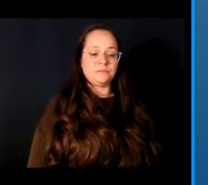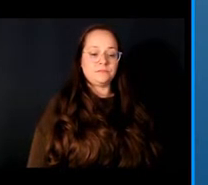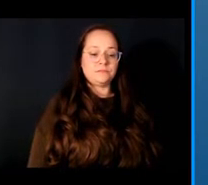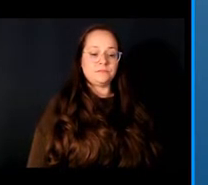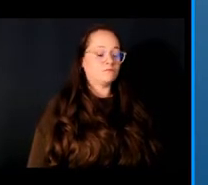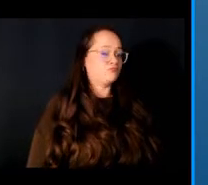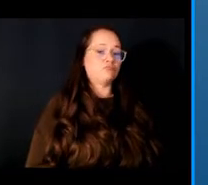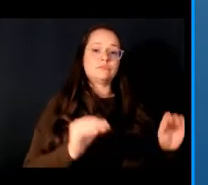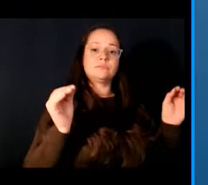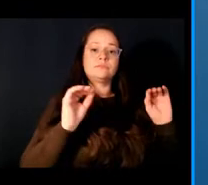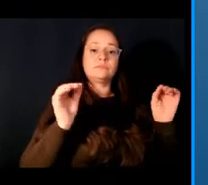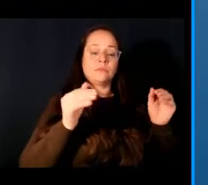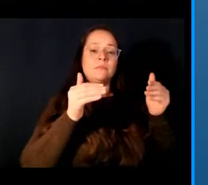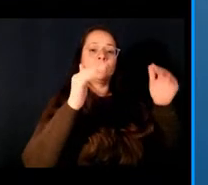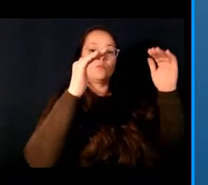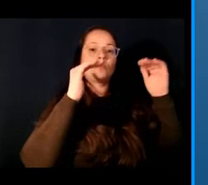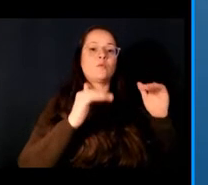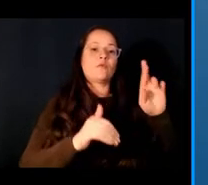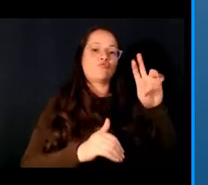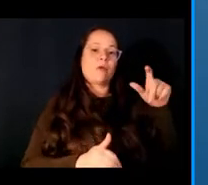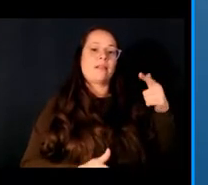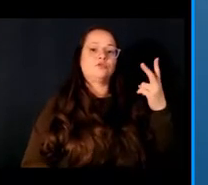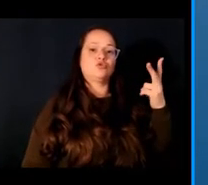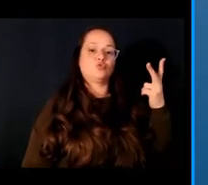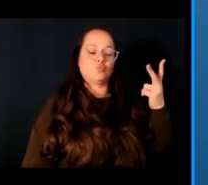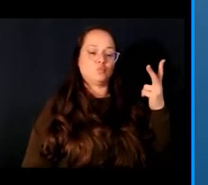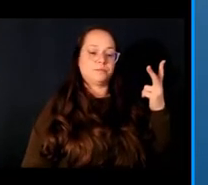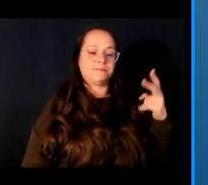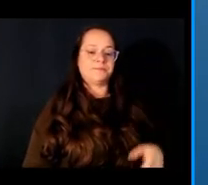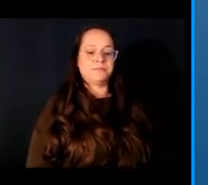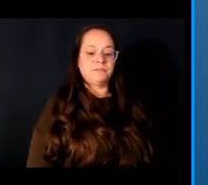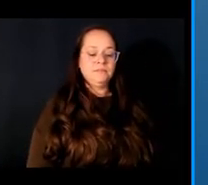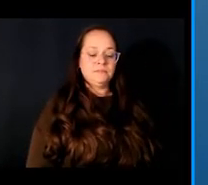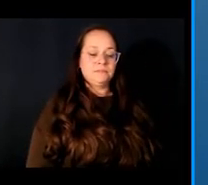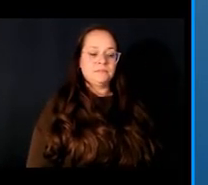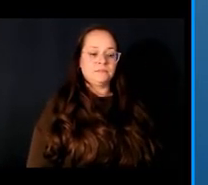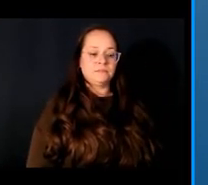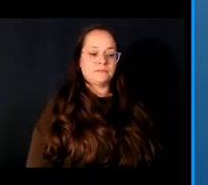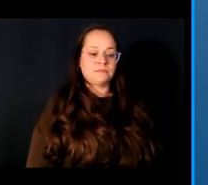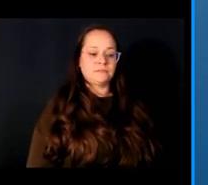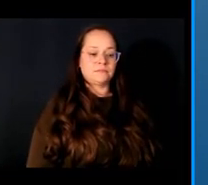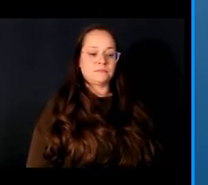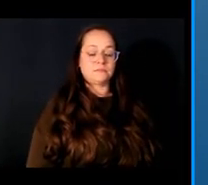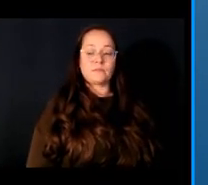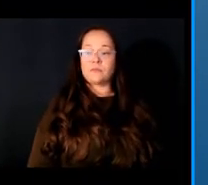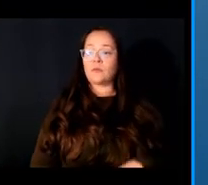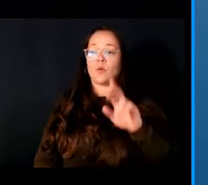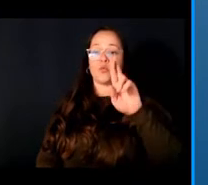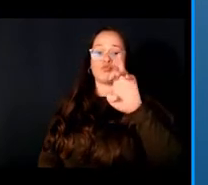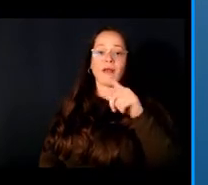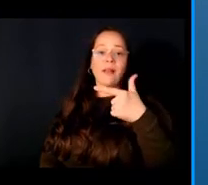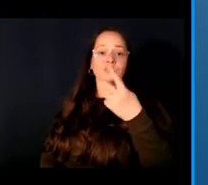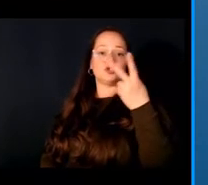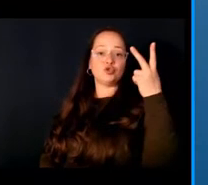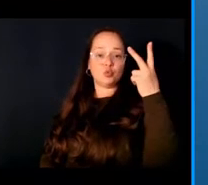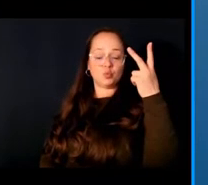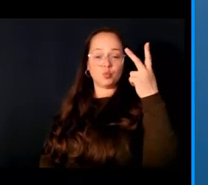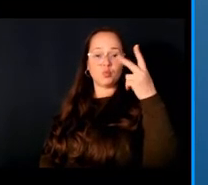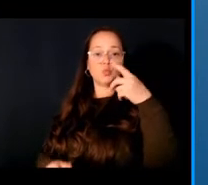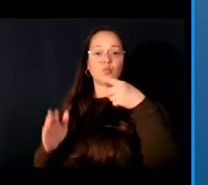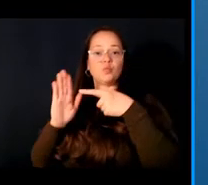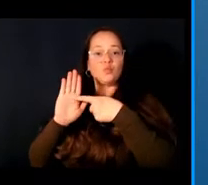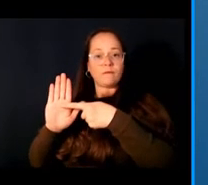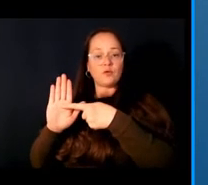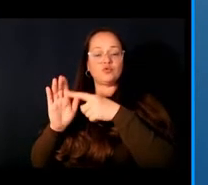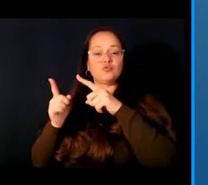if not we'll move on to regulation two so regulation two refers